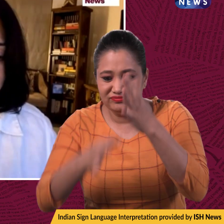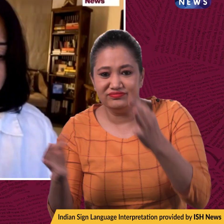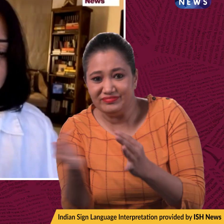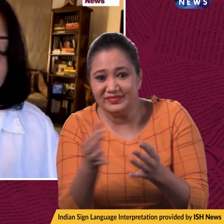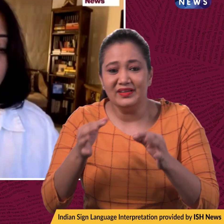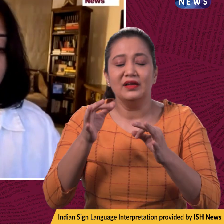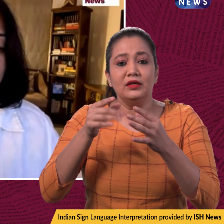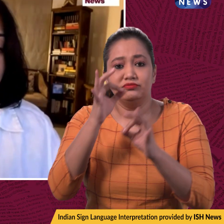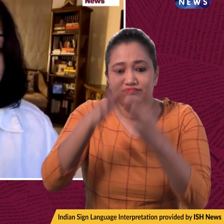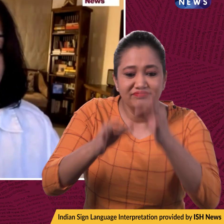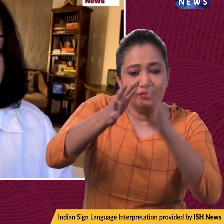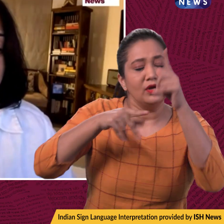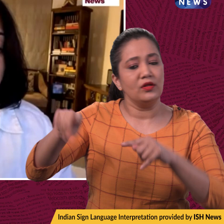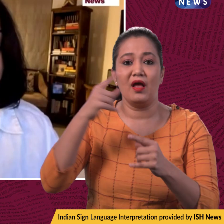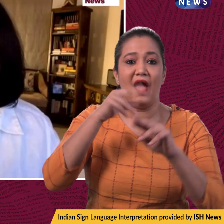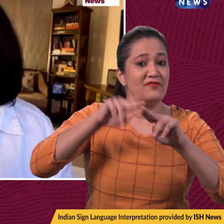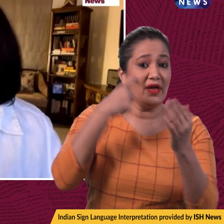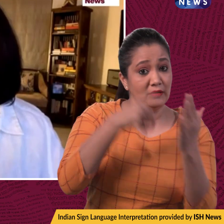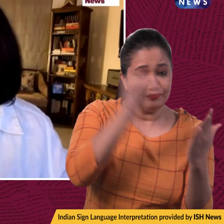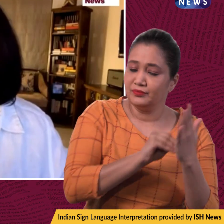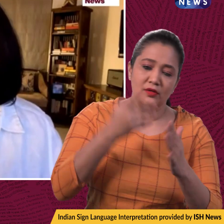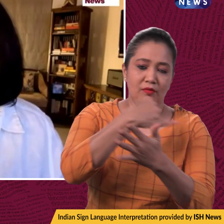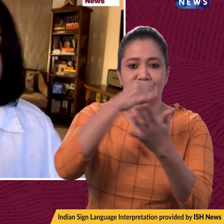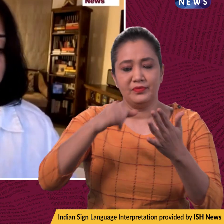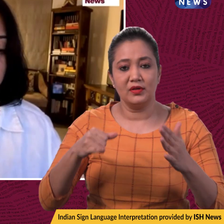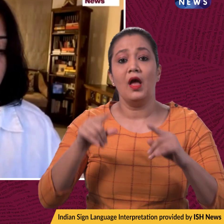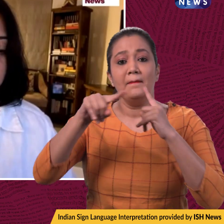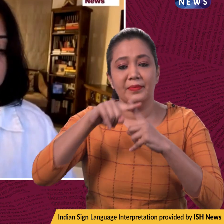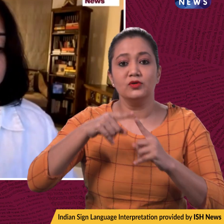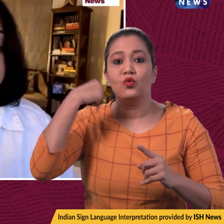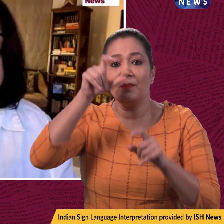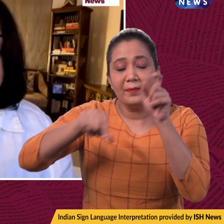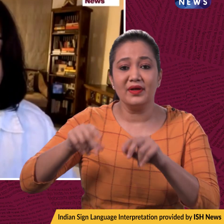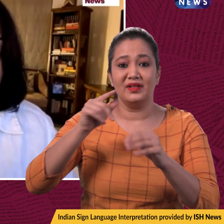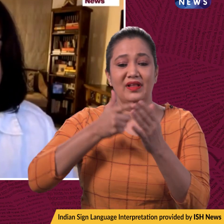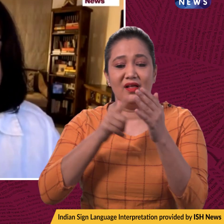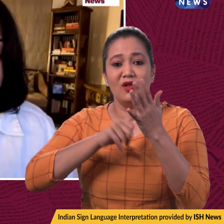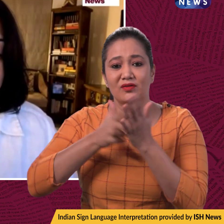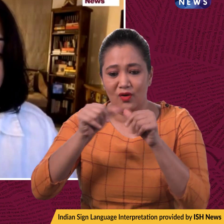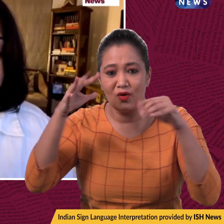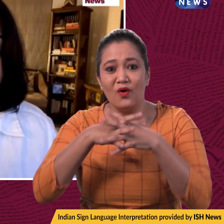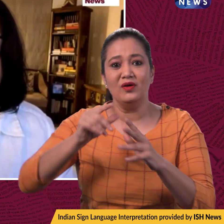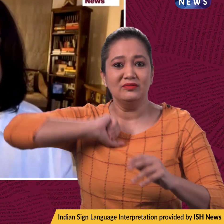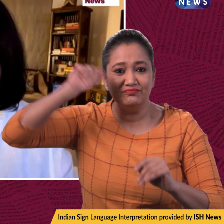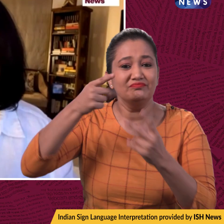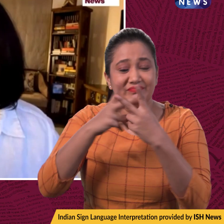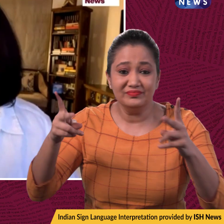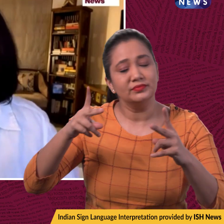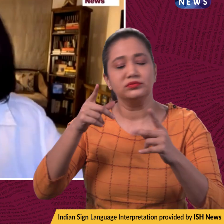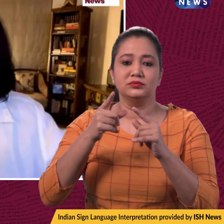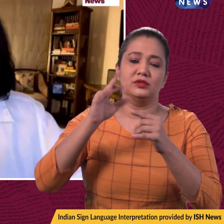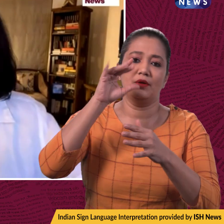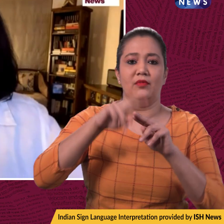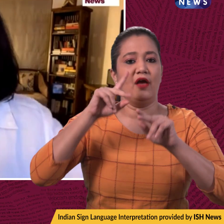stubble burning, also on farmers who have protested the 3 farm laws. This decision comes after the Chief Minister chaired a meeting